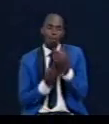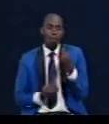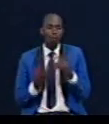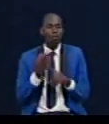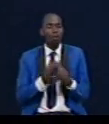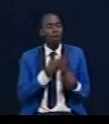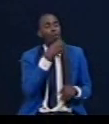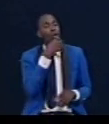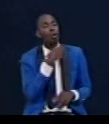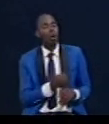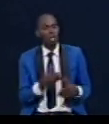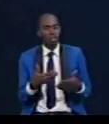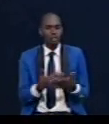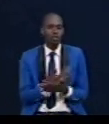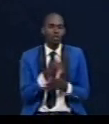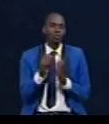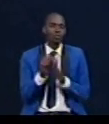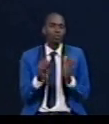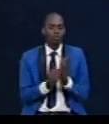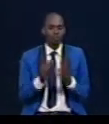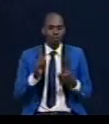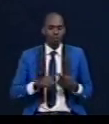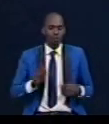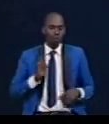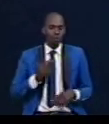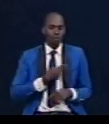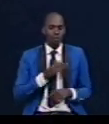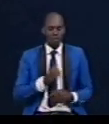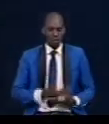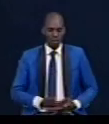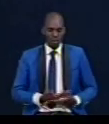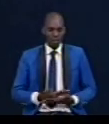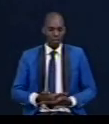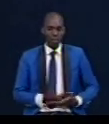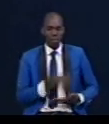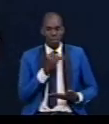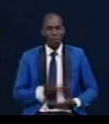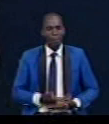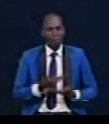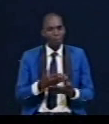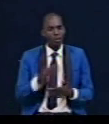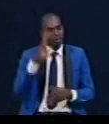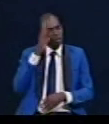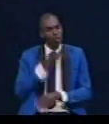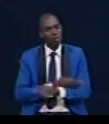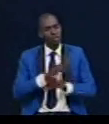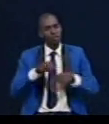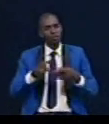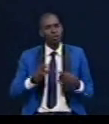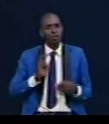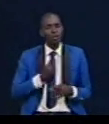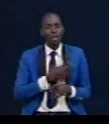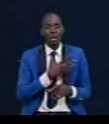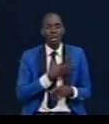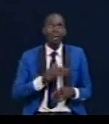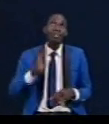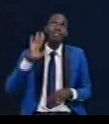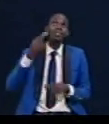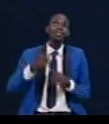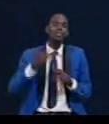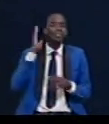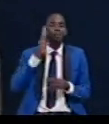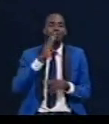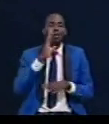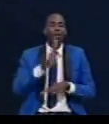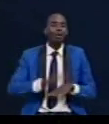is born, a son is given to us, and his name shall be called Wonderful, the